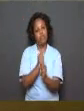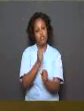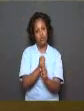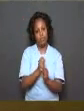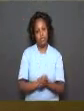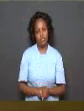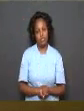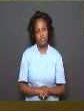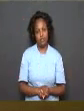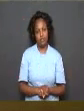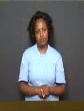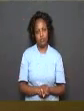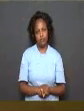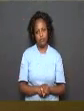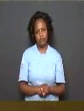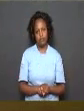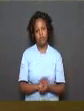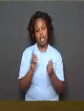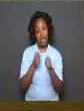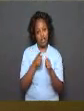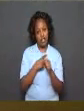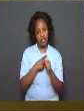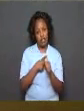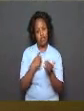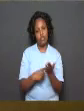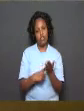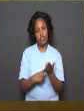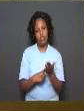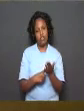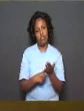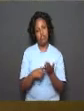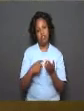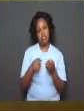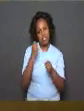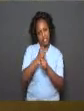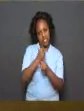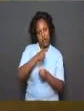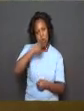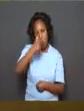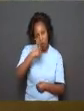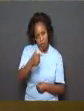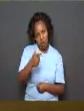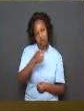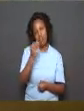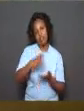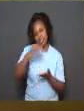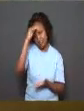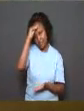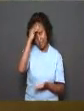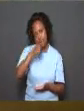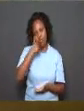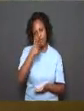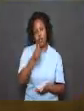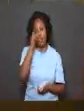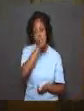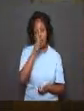work together as well. One of these is the official language for education.